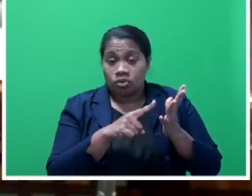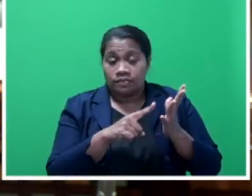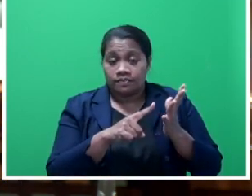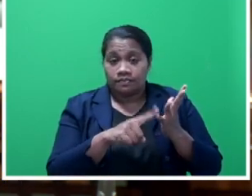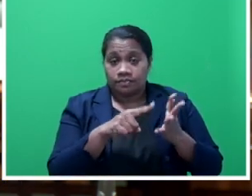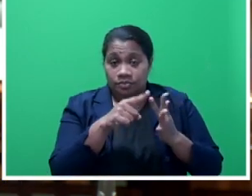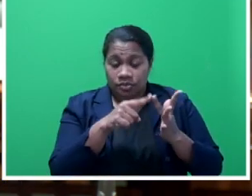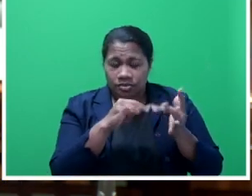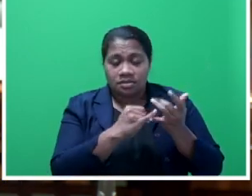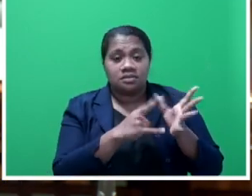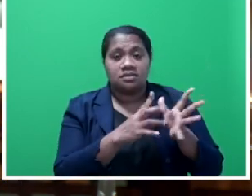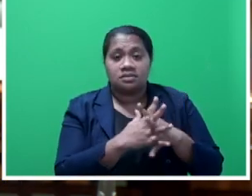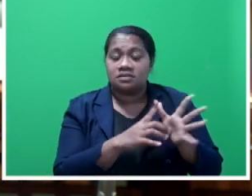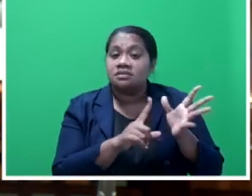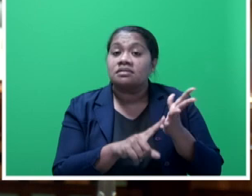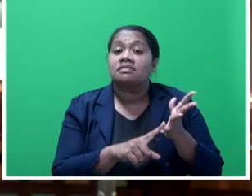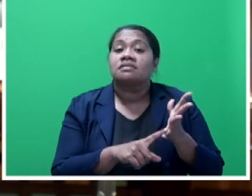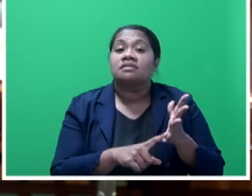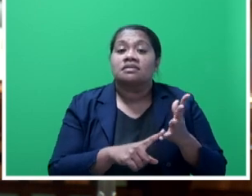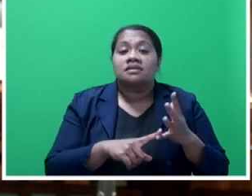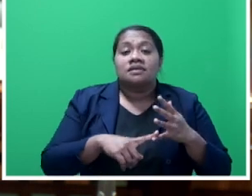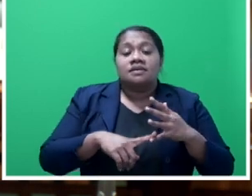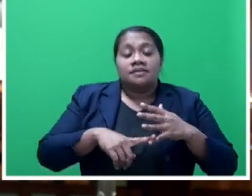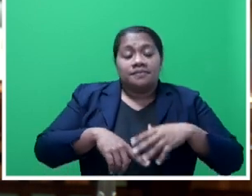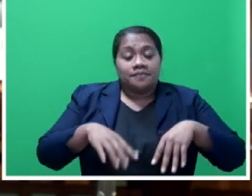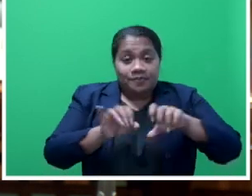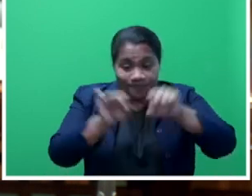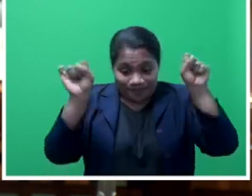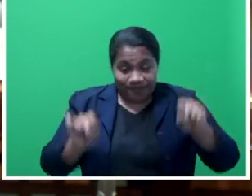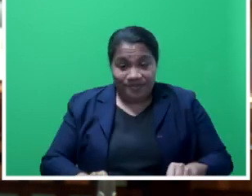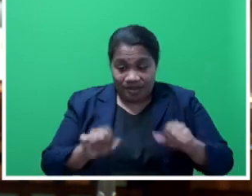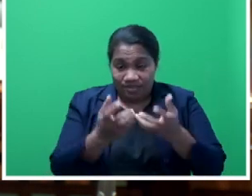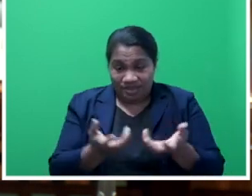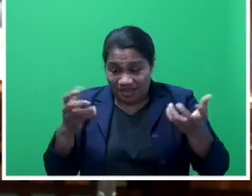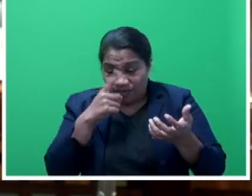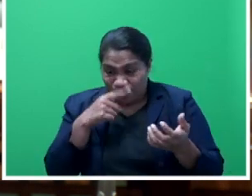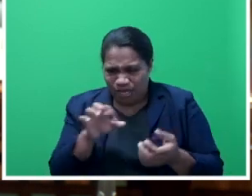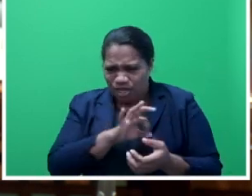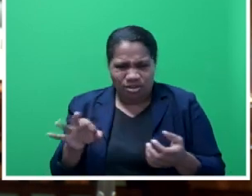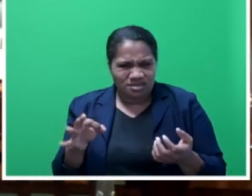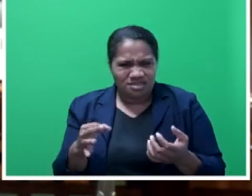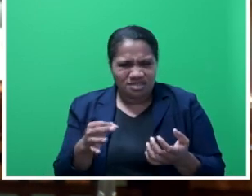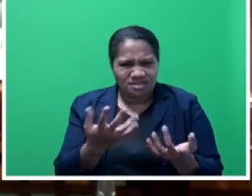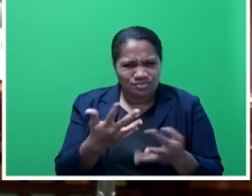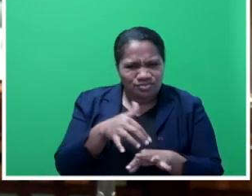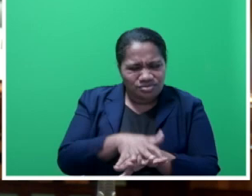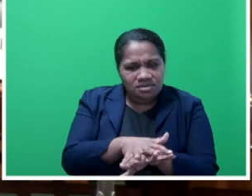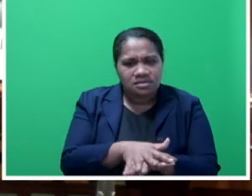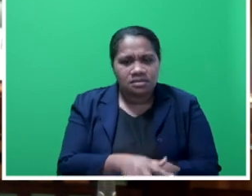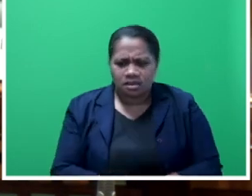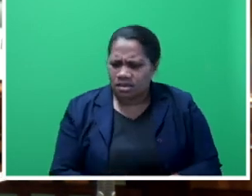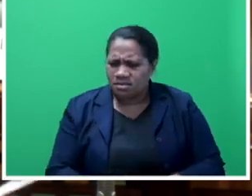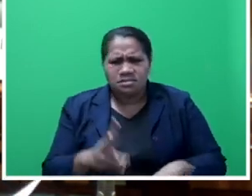experience, but not actually comparing it. The systemic marginalization of people in non-exclusivity. Quoting figures that are completely